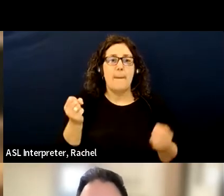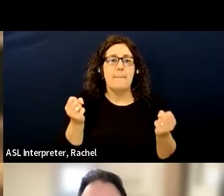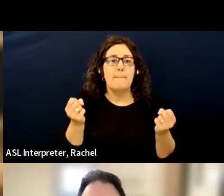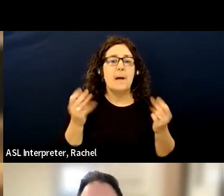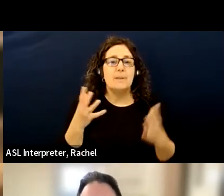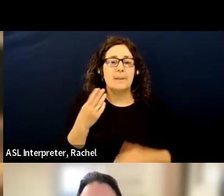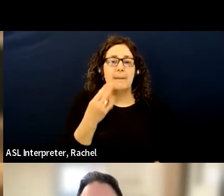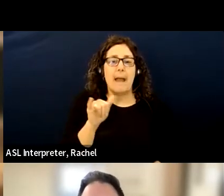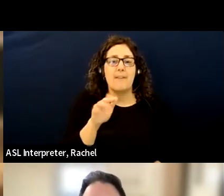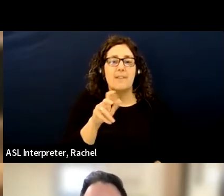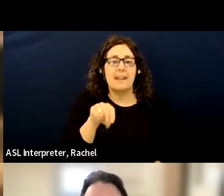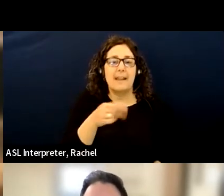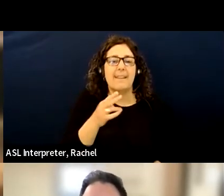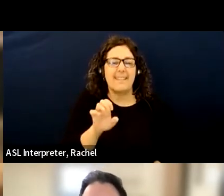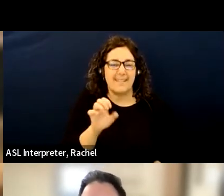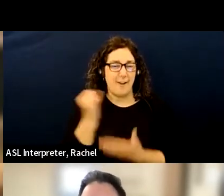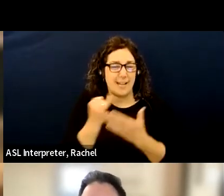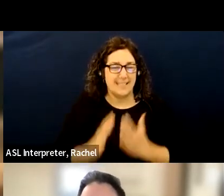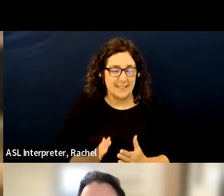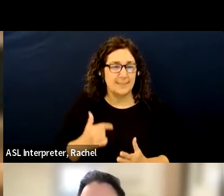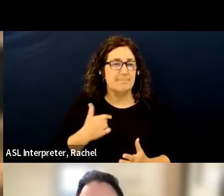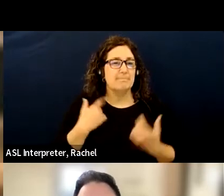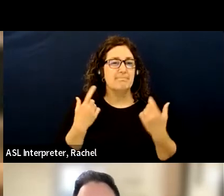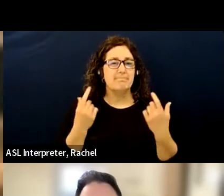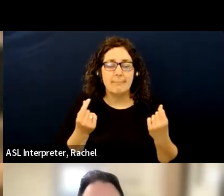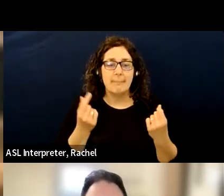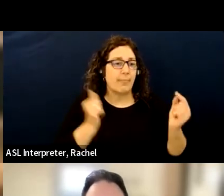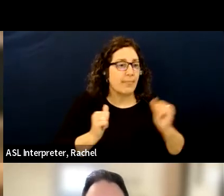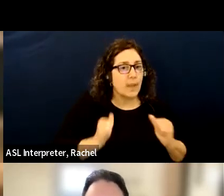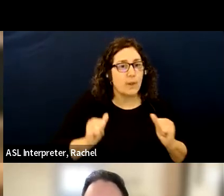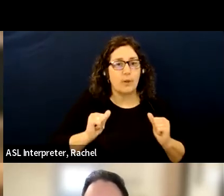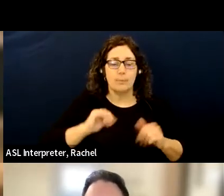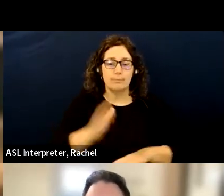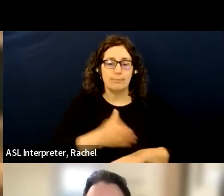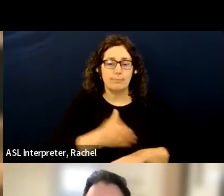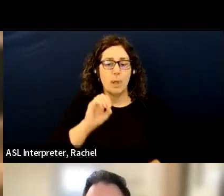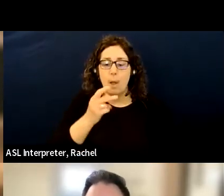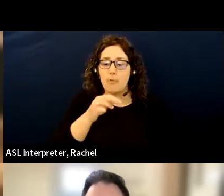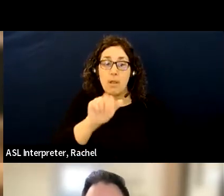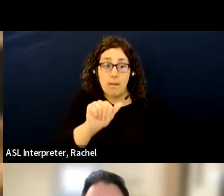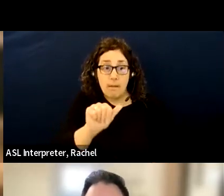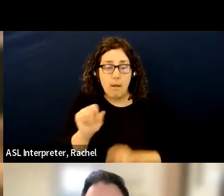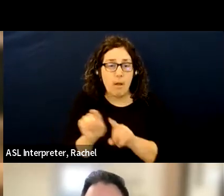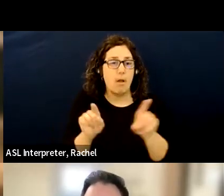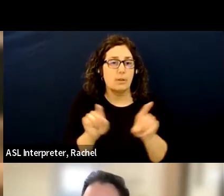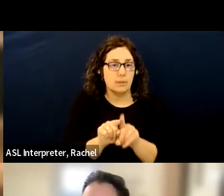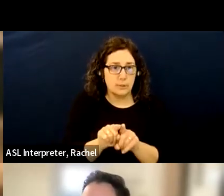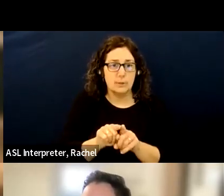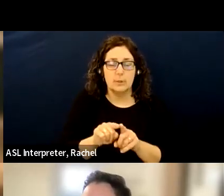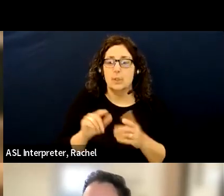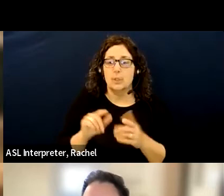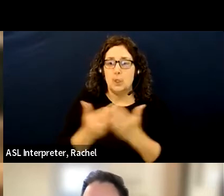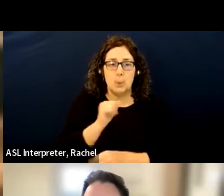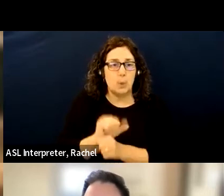artist. I do a lot in, I work in theater and opera primarily, a lot of times in new work creation,